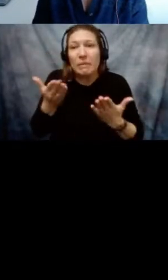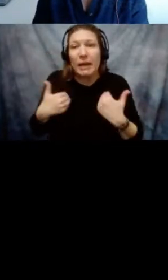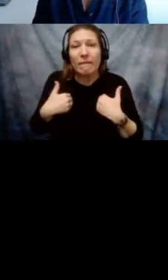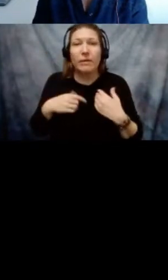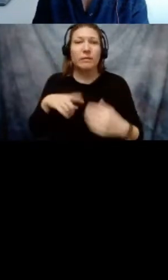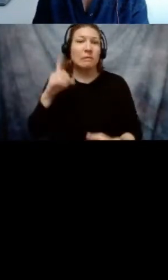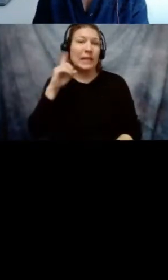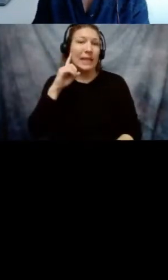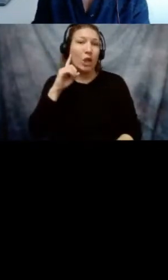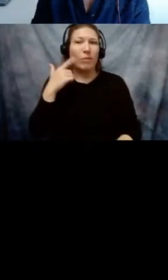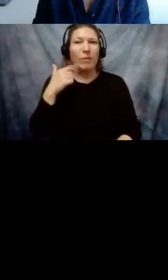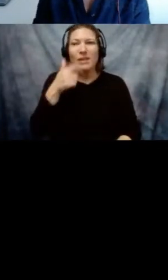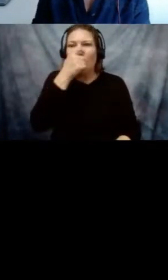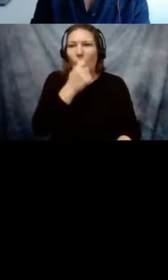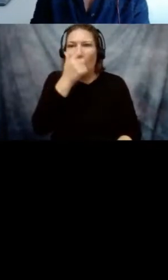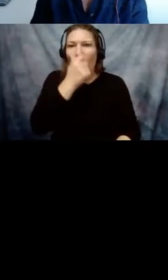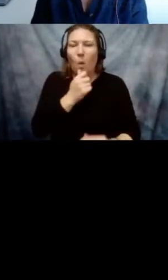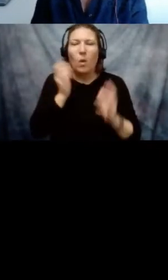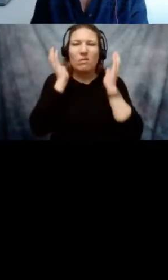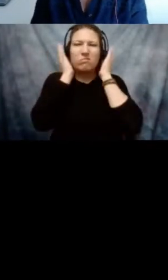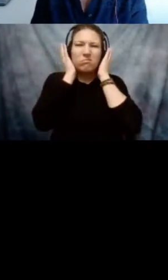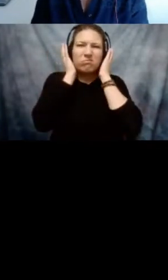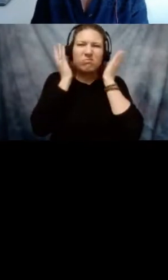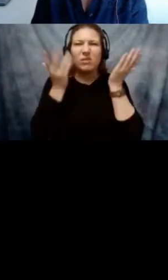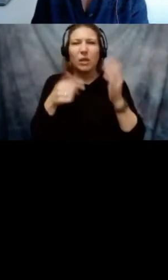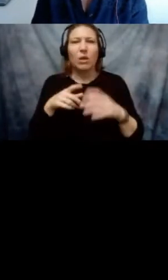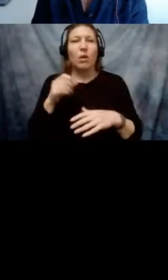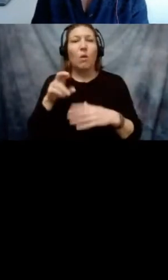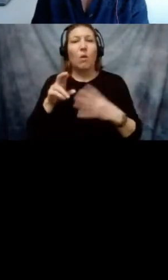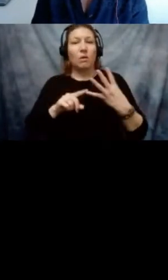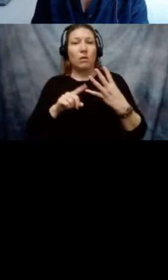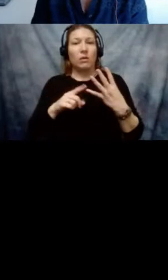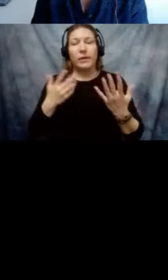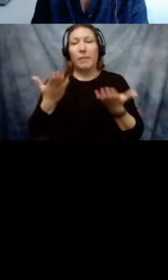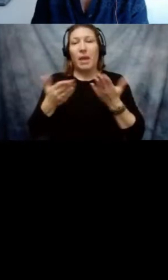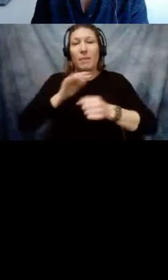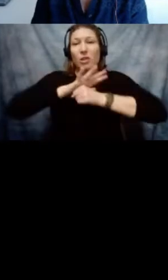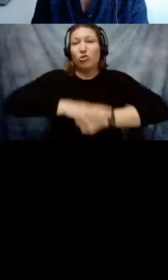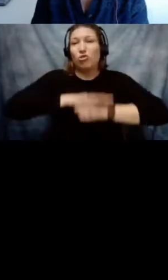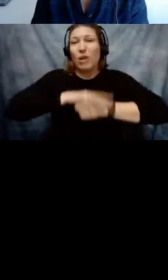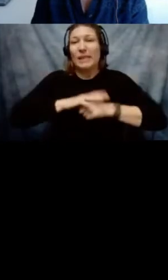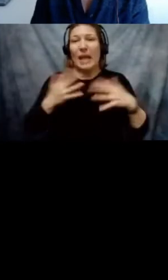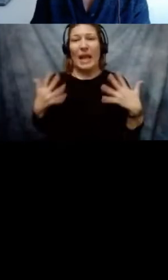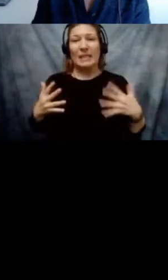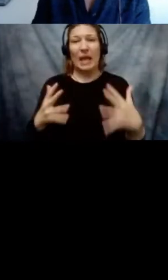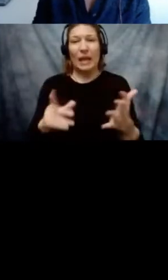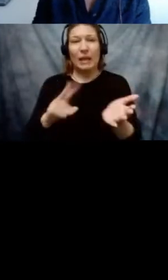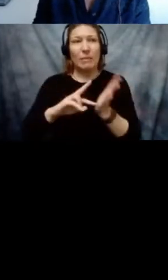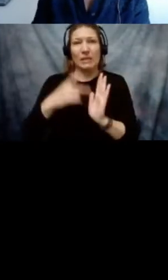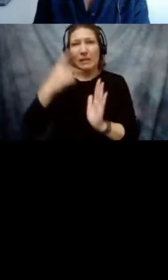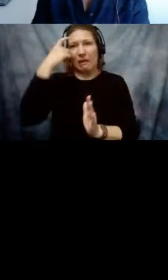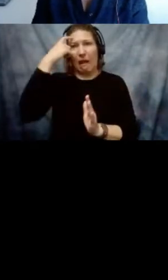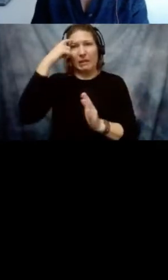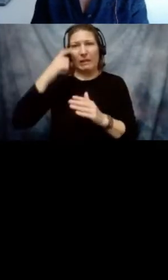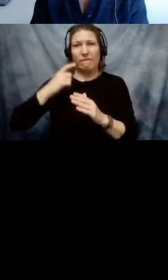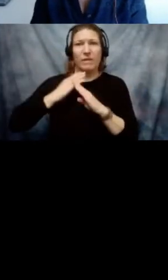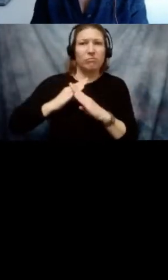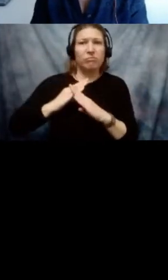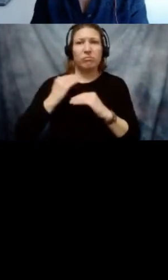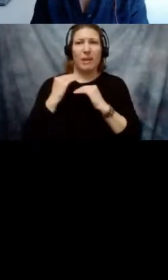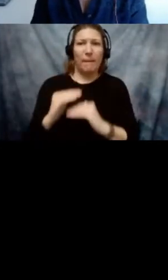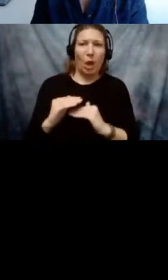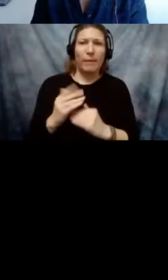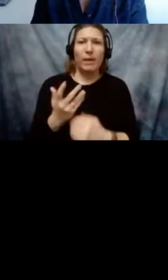cold, and a cognitive impairment due to stress and anxiety. And now we'll move on to situational impairments.